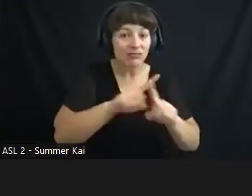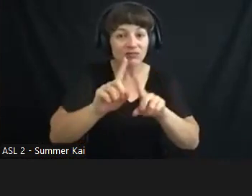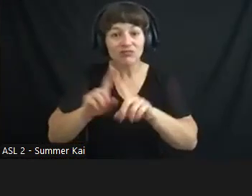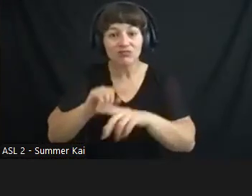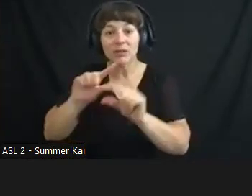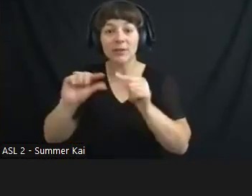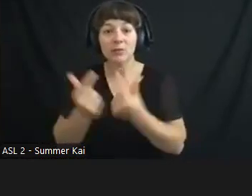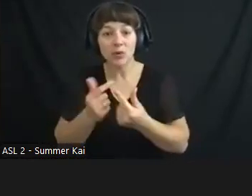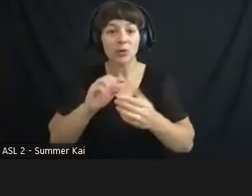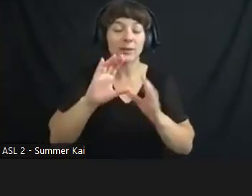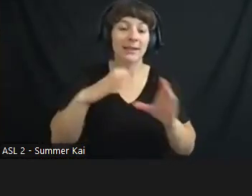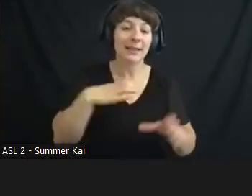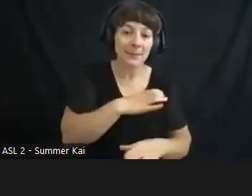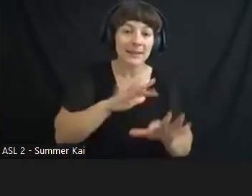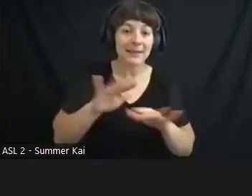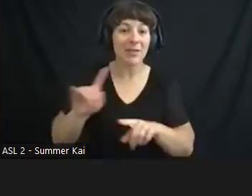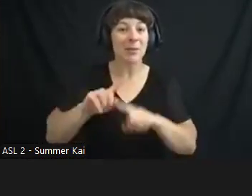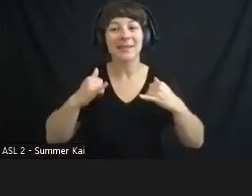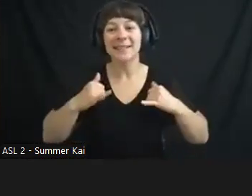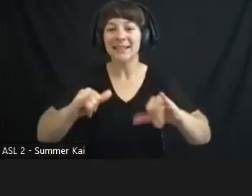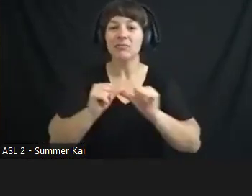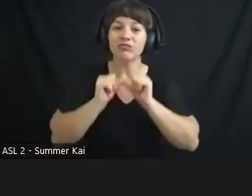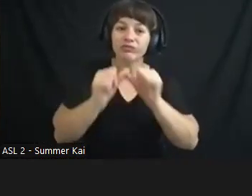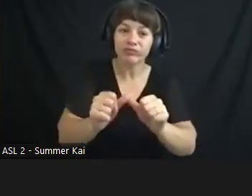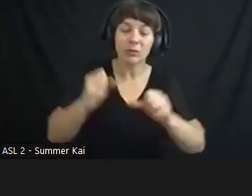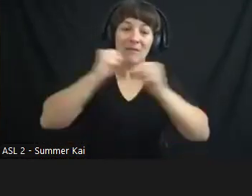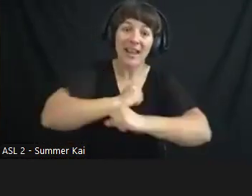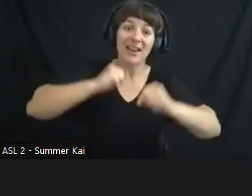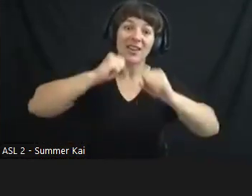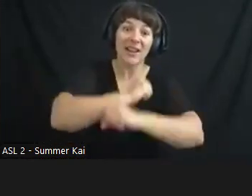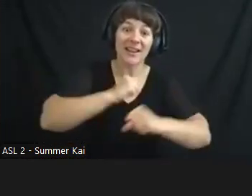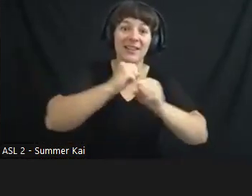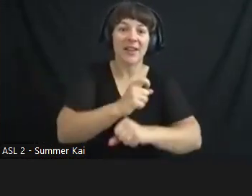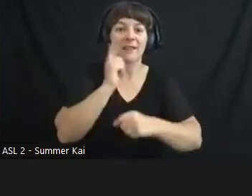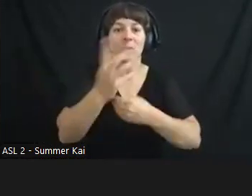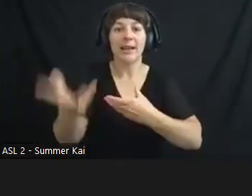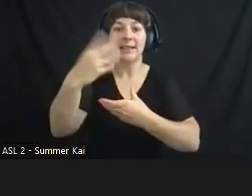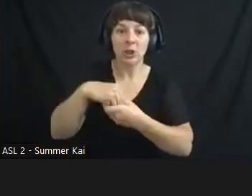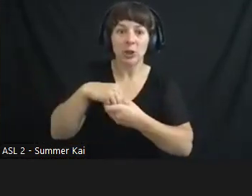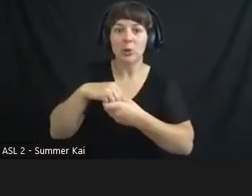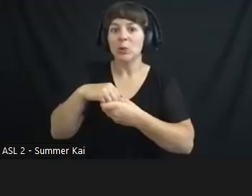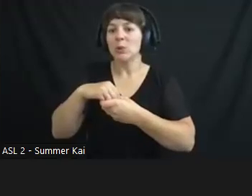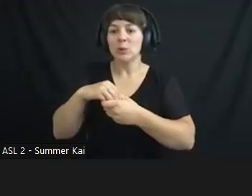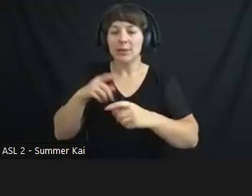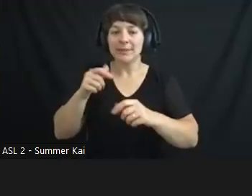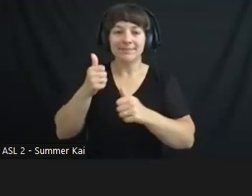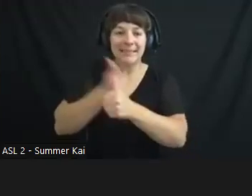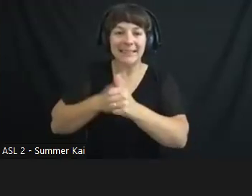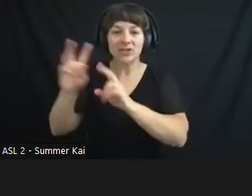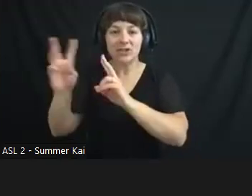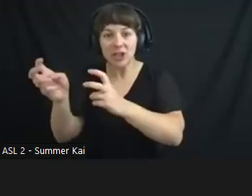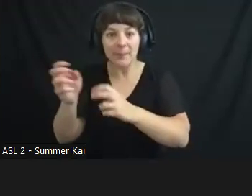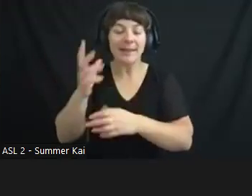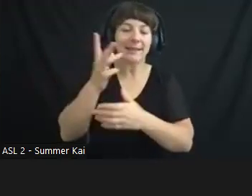yet we're still fighting on the regular to be included in every place and space. And I know that a lot of us don't think about